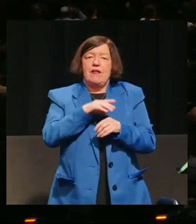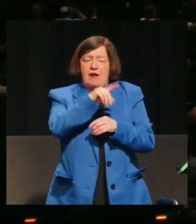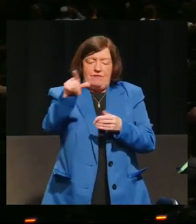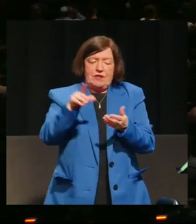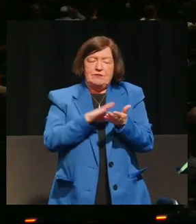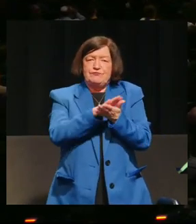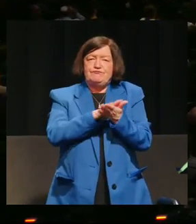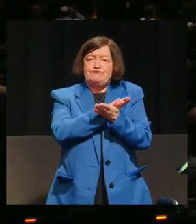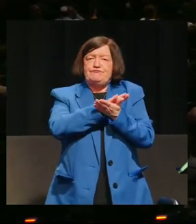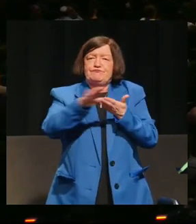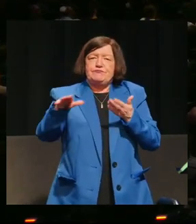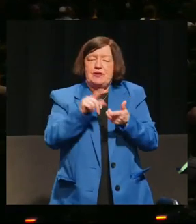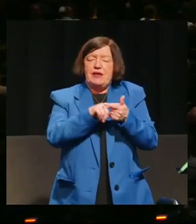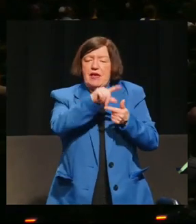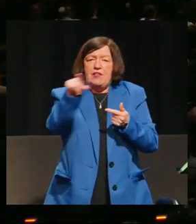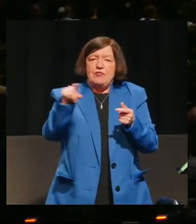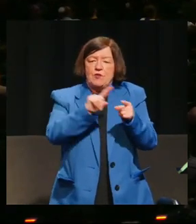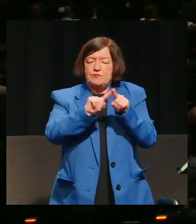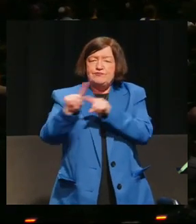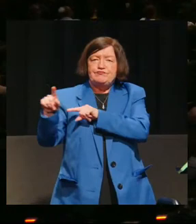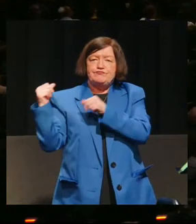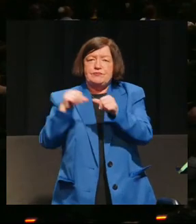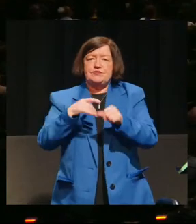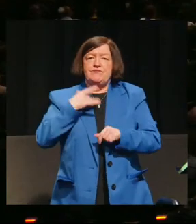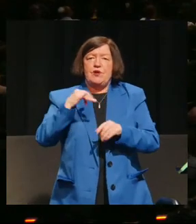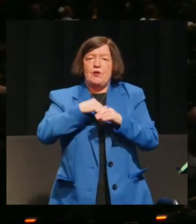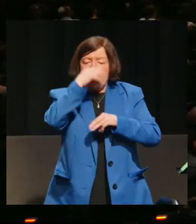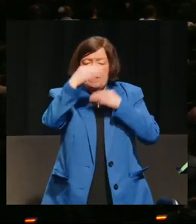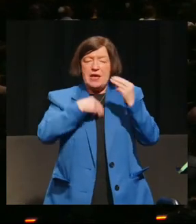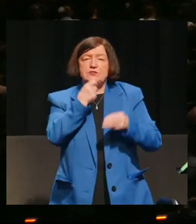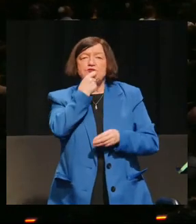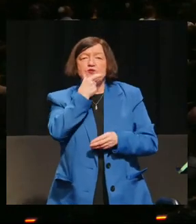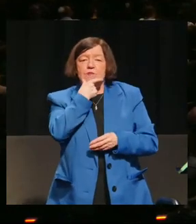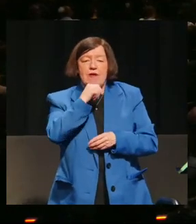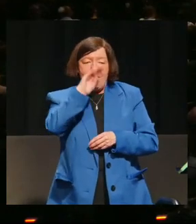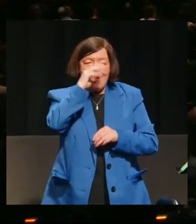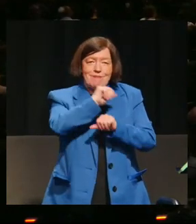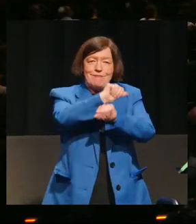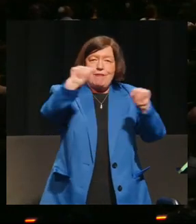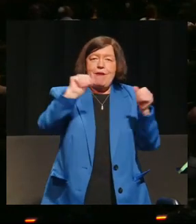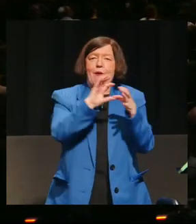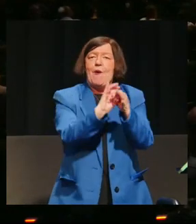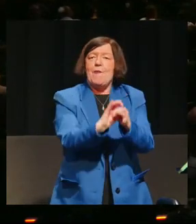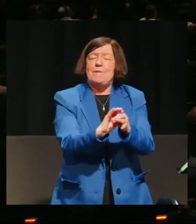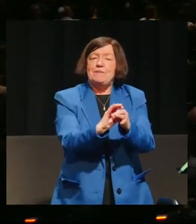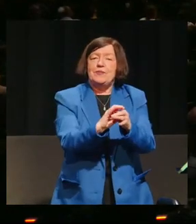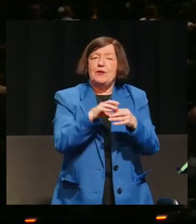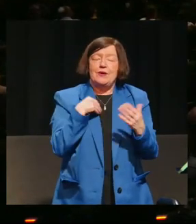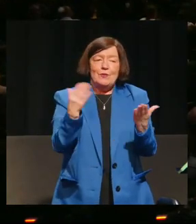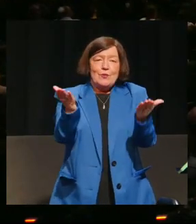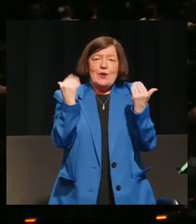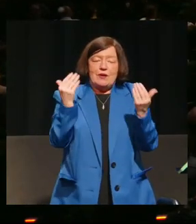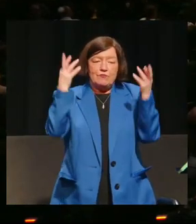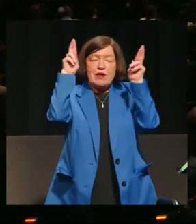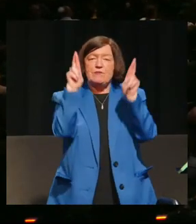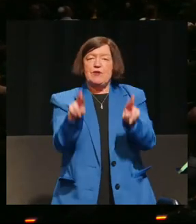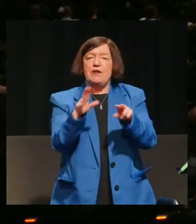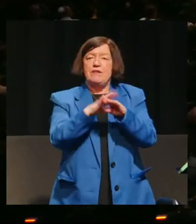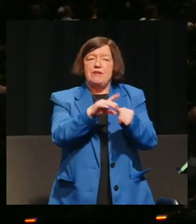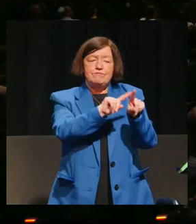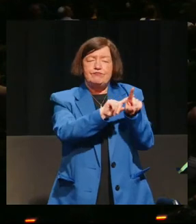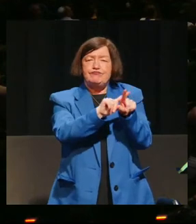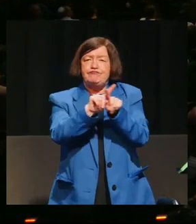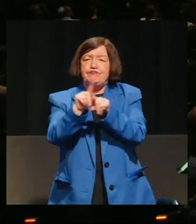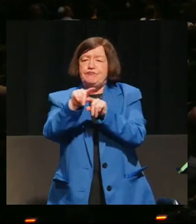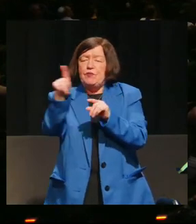Holocaust and descendants of survivors who have made Dublin and Ireland their home. We welcome representatives of all